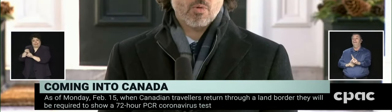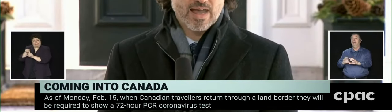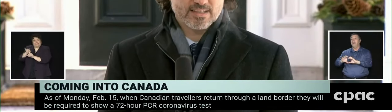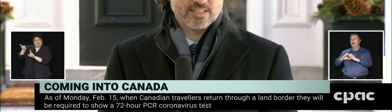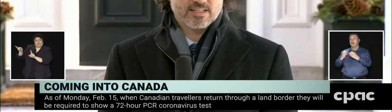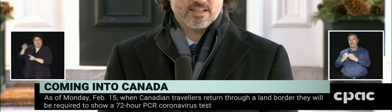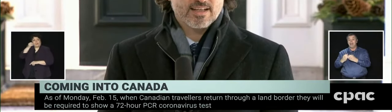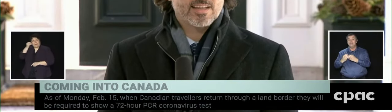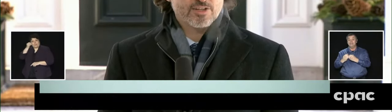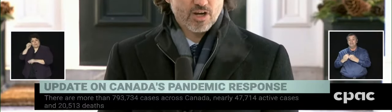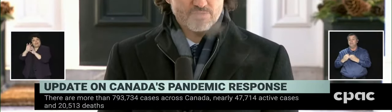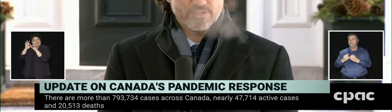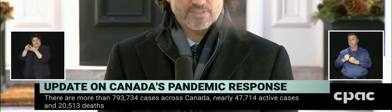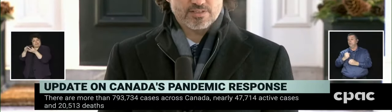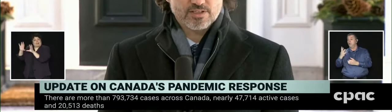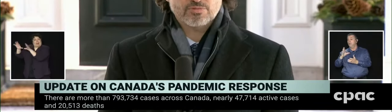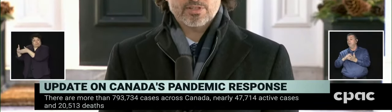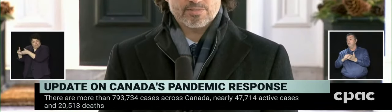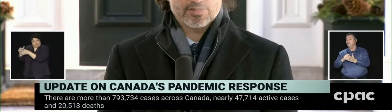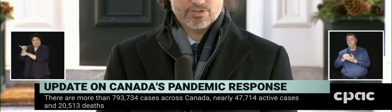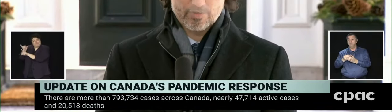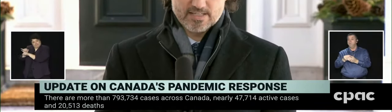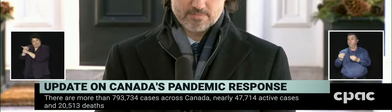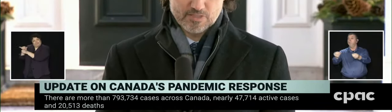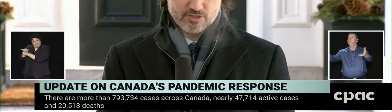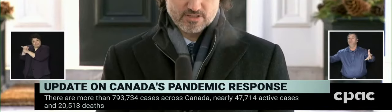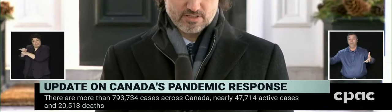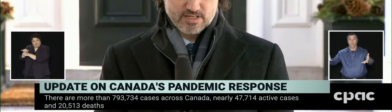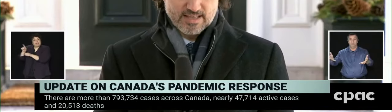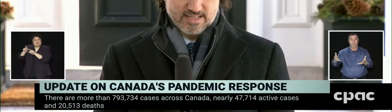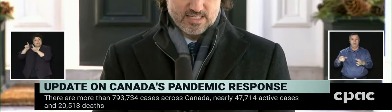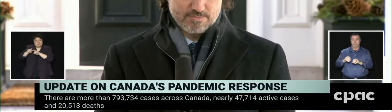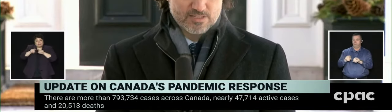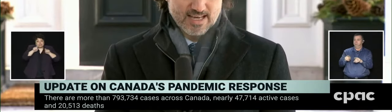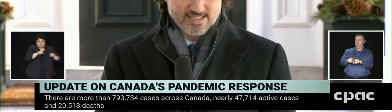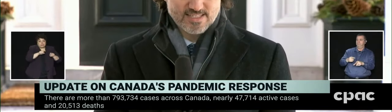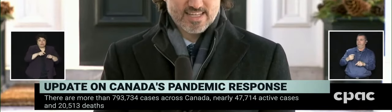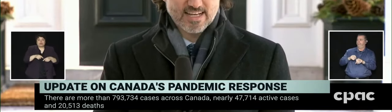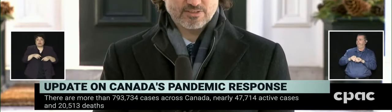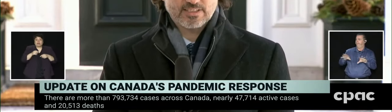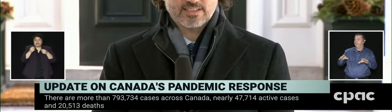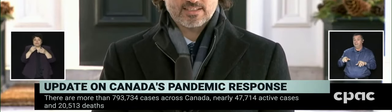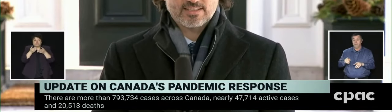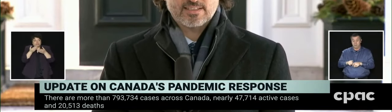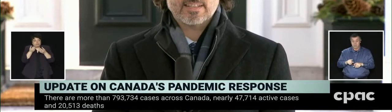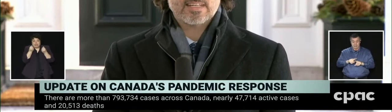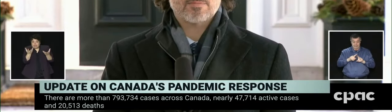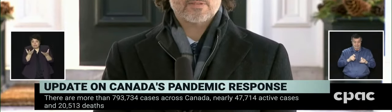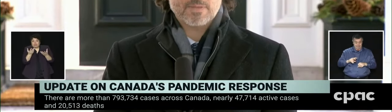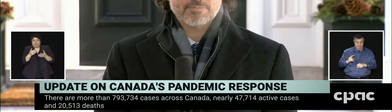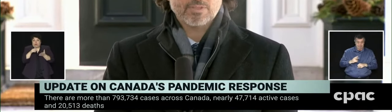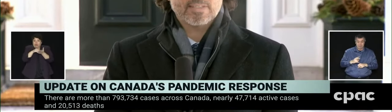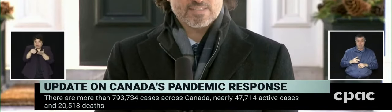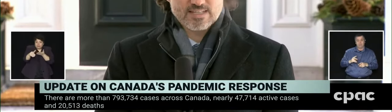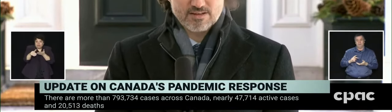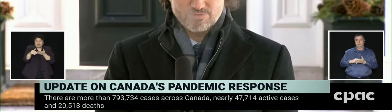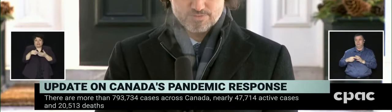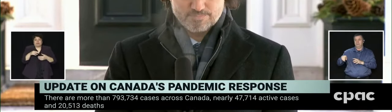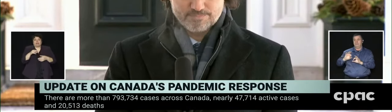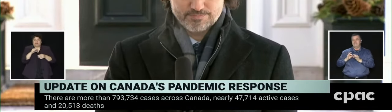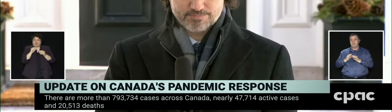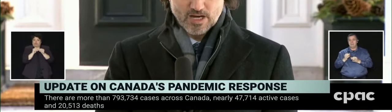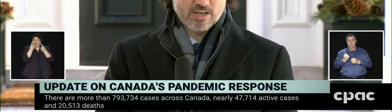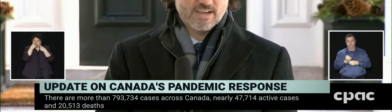Testing widely and often reduces transmission. That keeps cases down and it keeps people